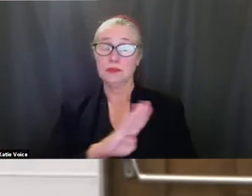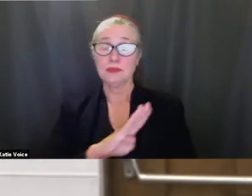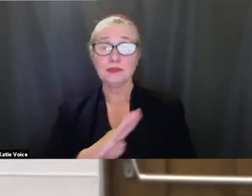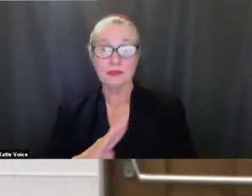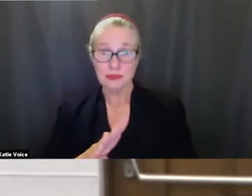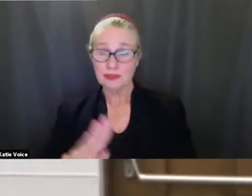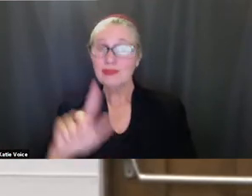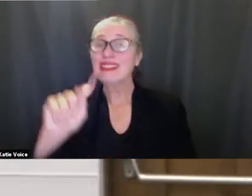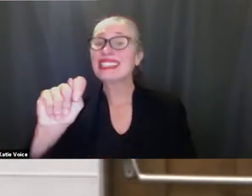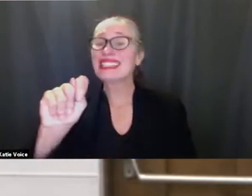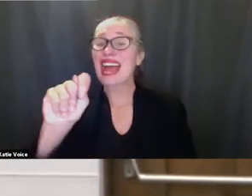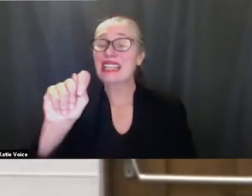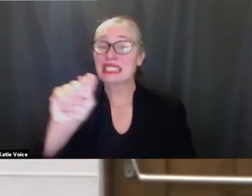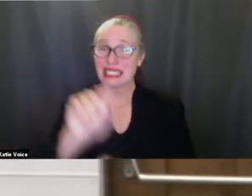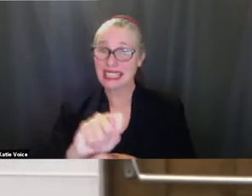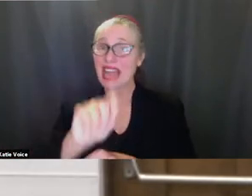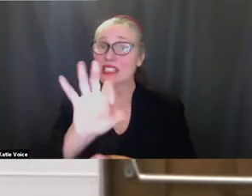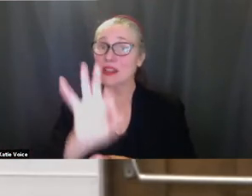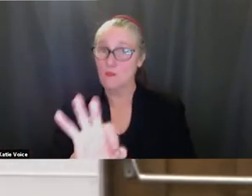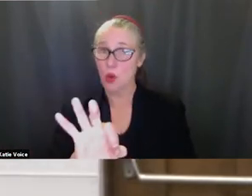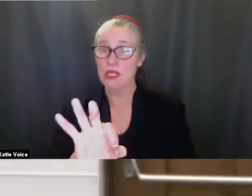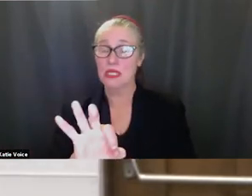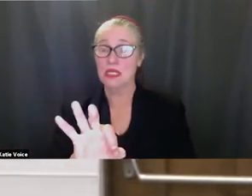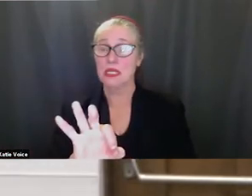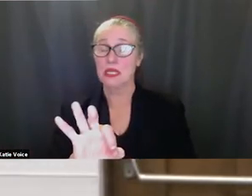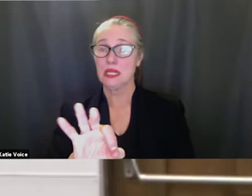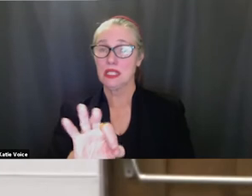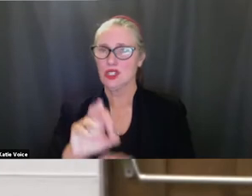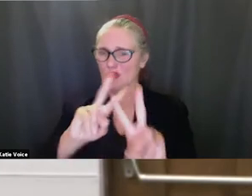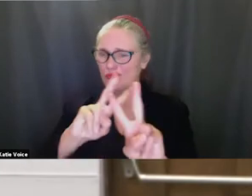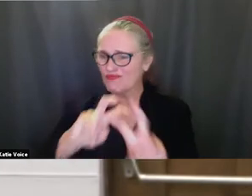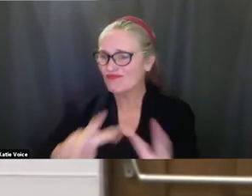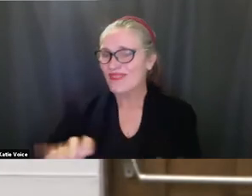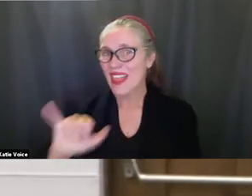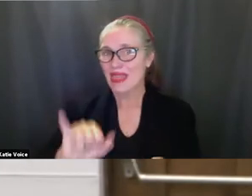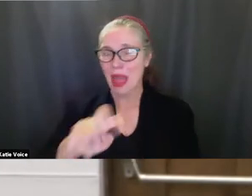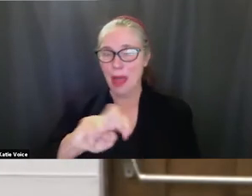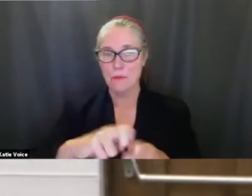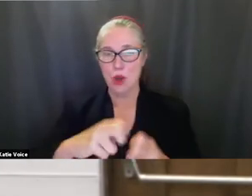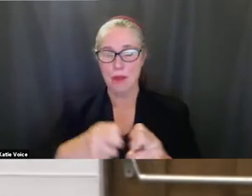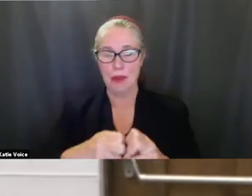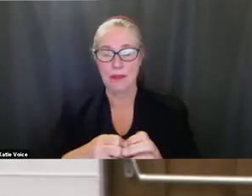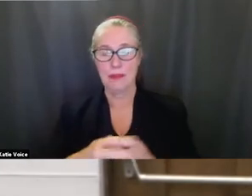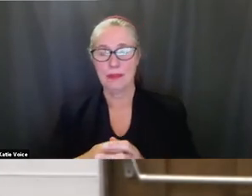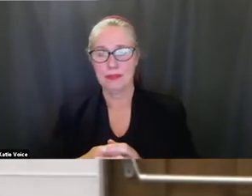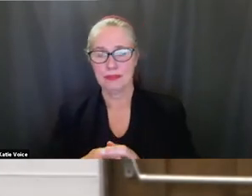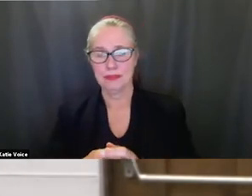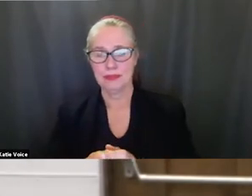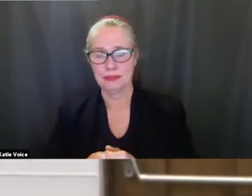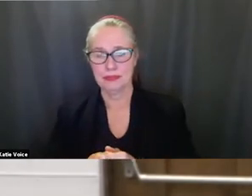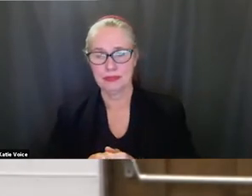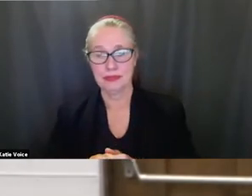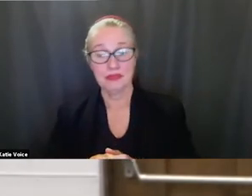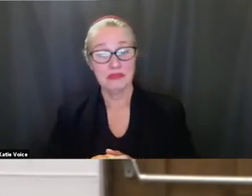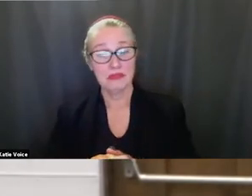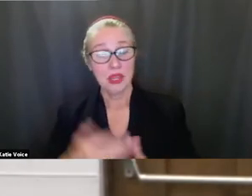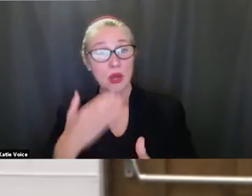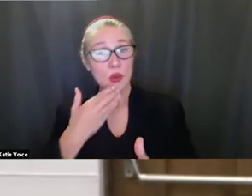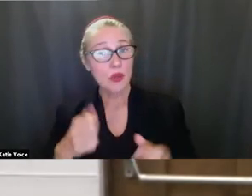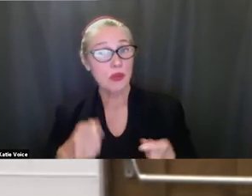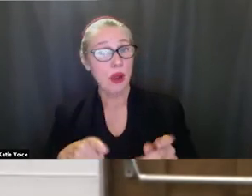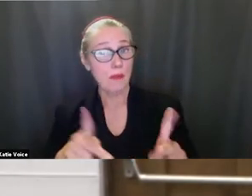look at safety uh in our district and um i think that was an opportunity